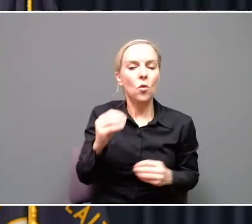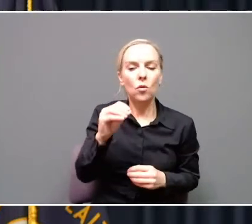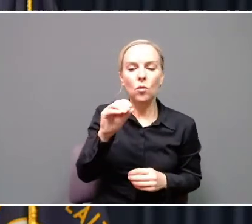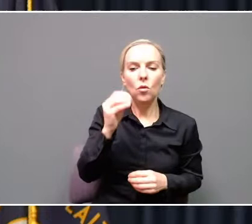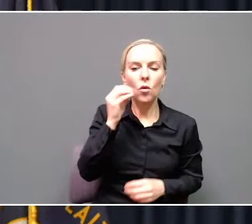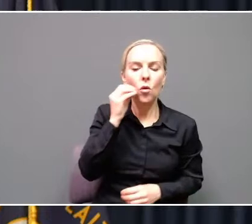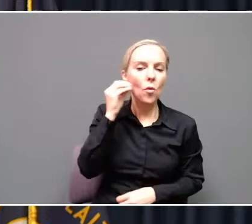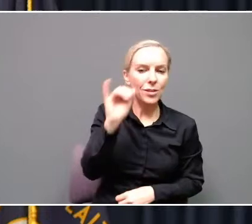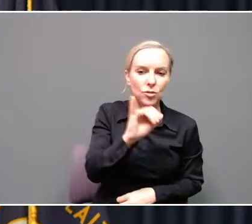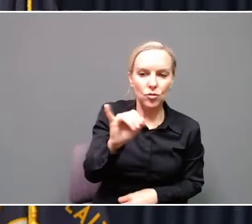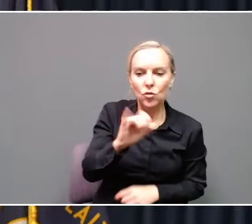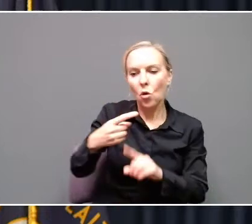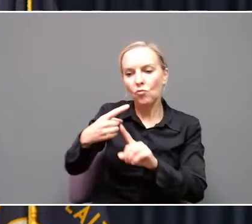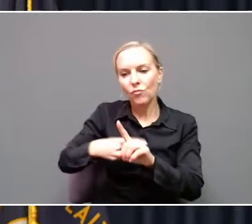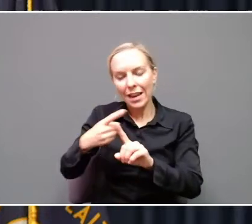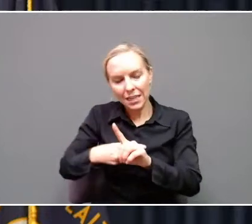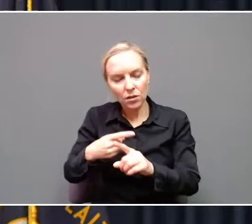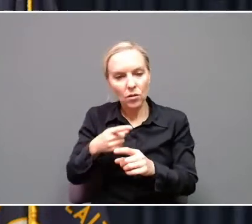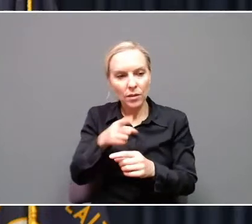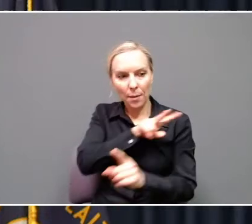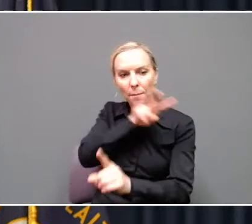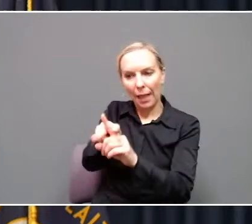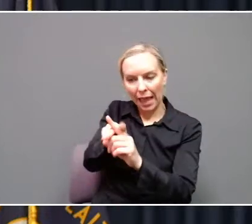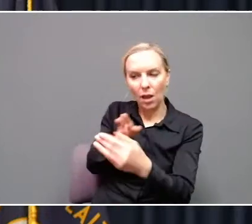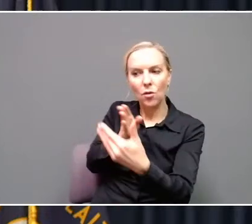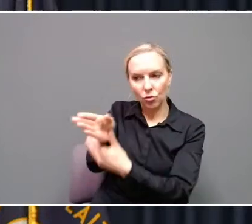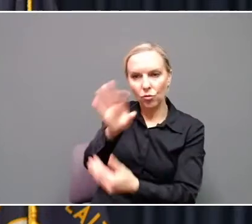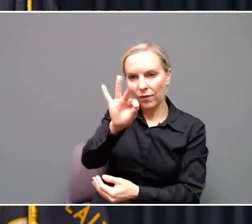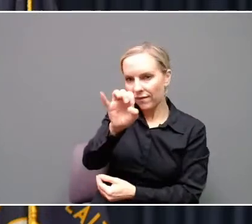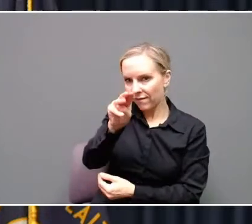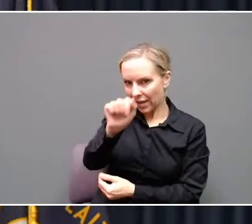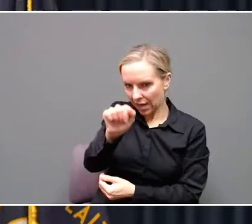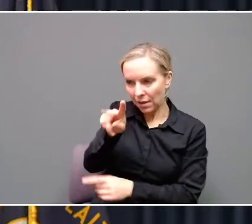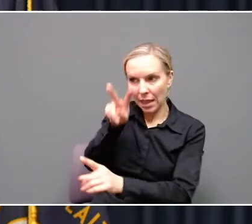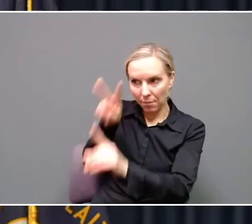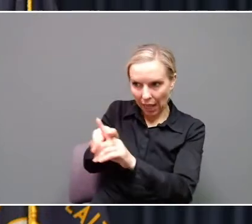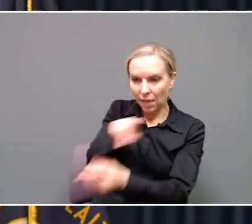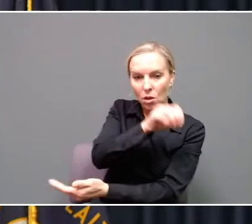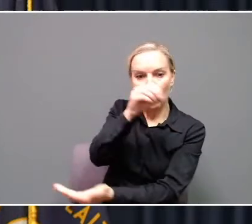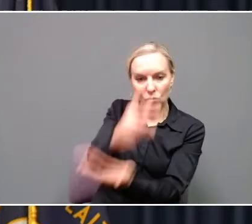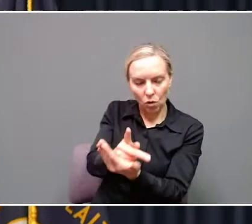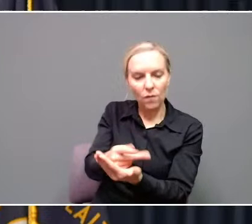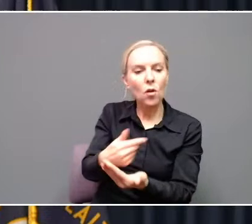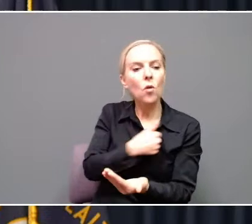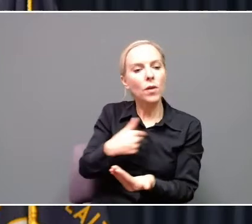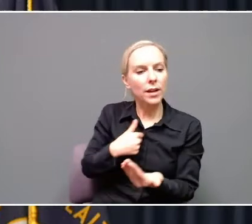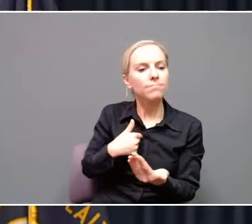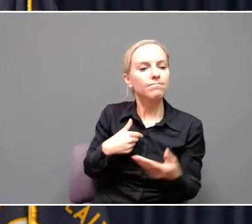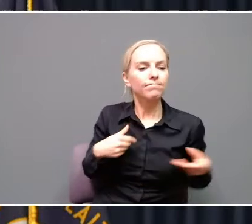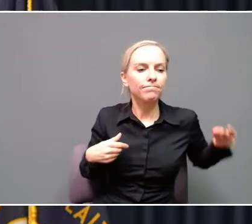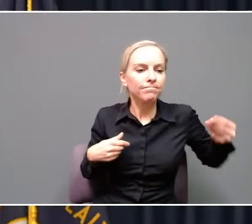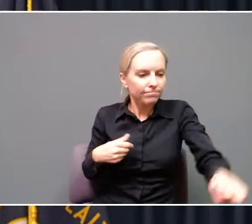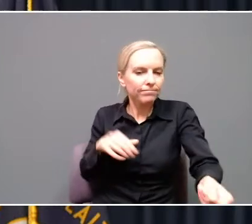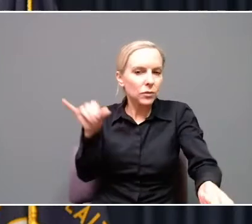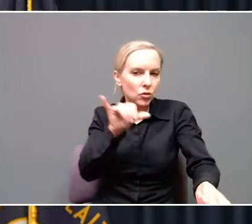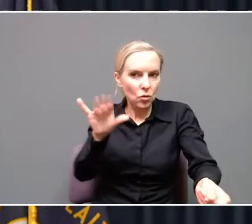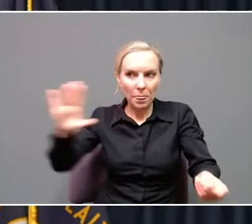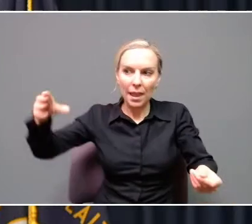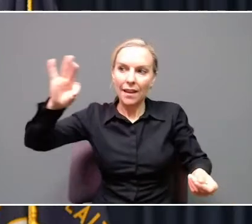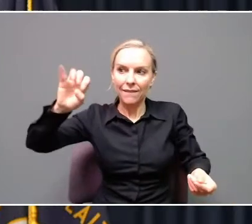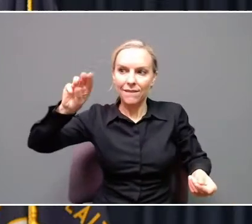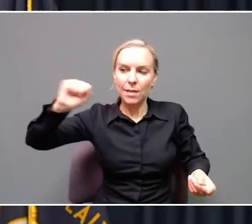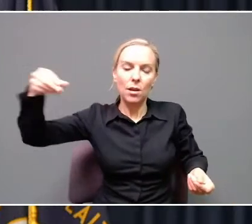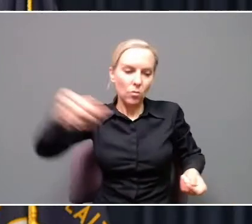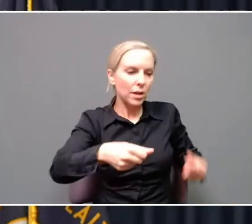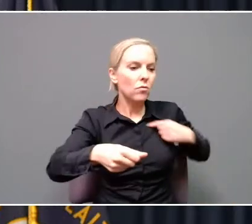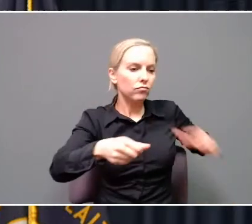qualified through FEMA, that had proven that they had damage, that helped them on top of their FEMA award. Earlier this month, on the